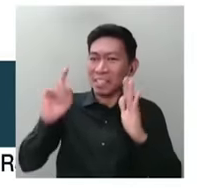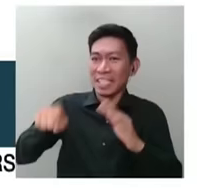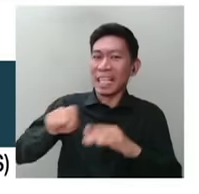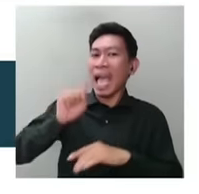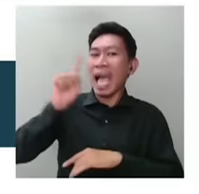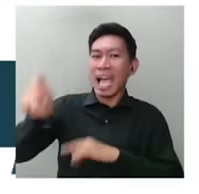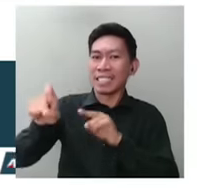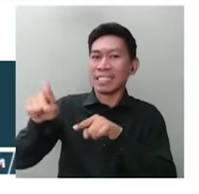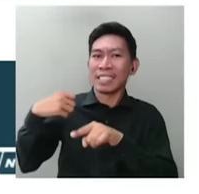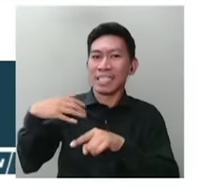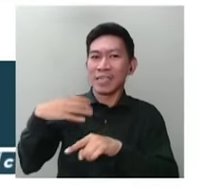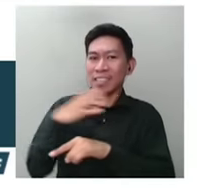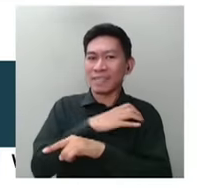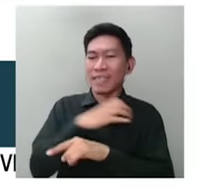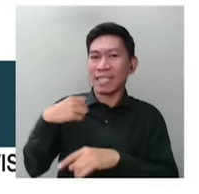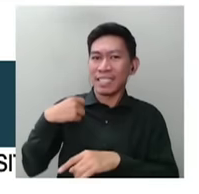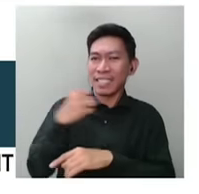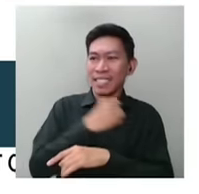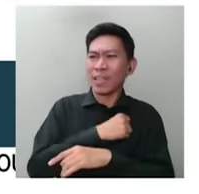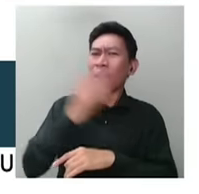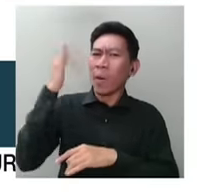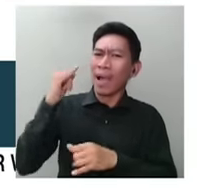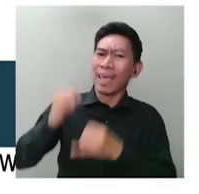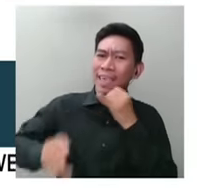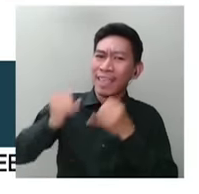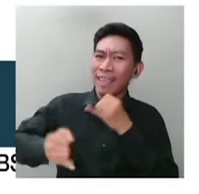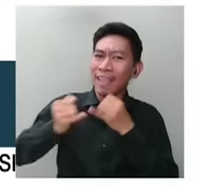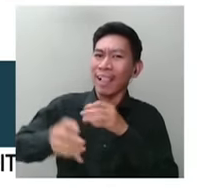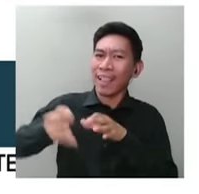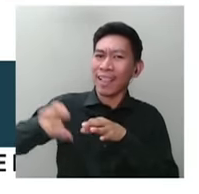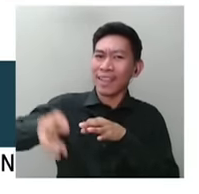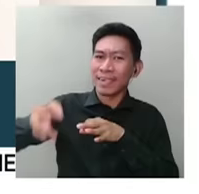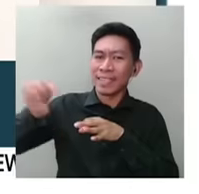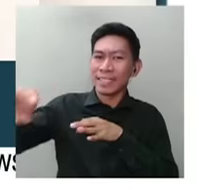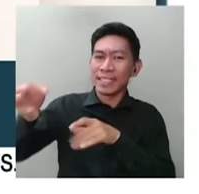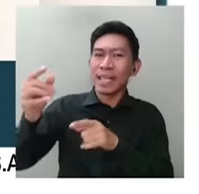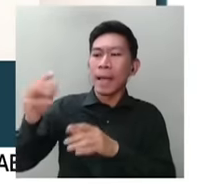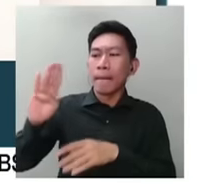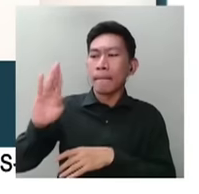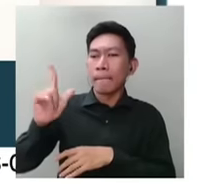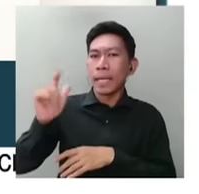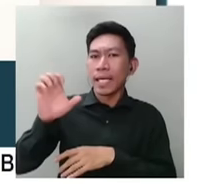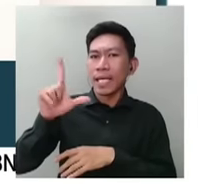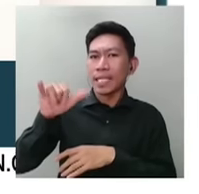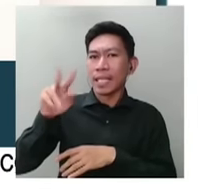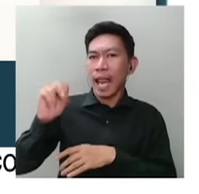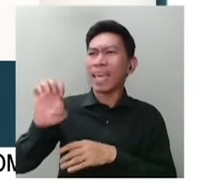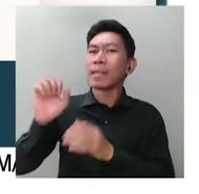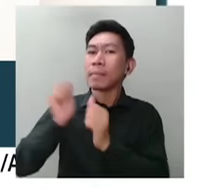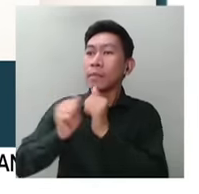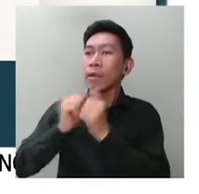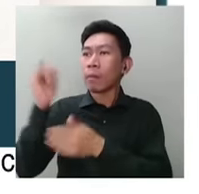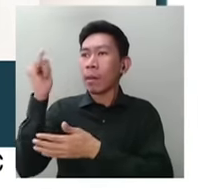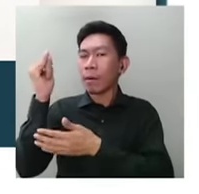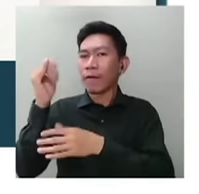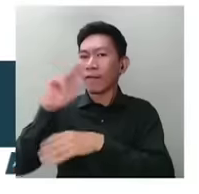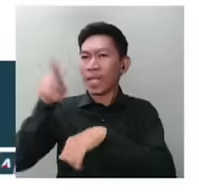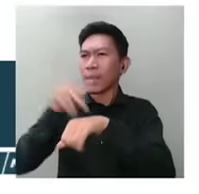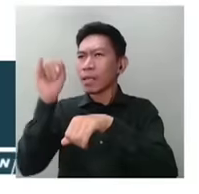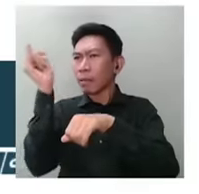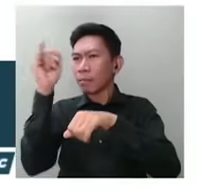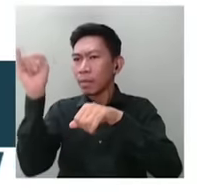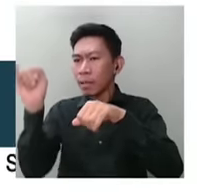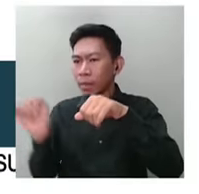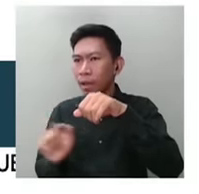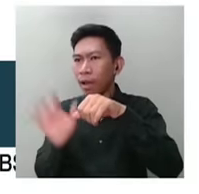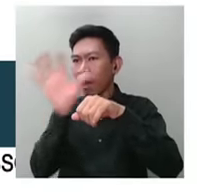and senator. Why are you delaying those? The most basic, of course, the baseline law. All right. What are your